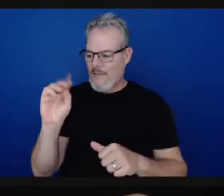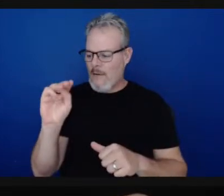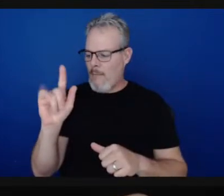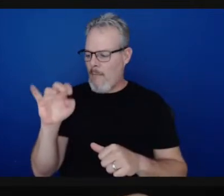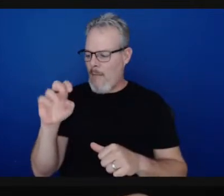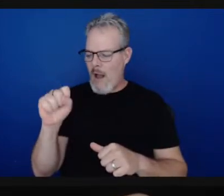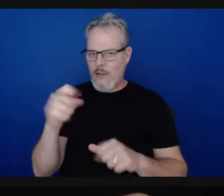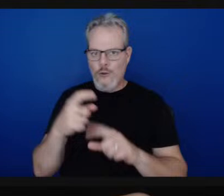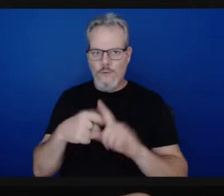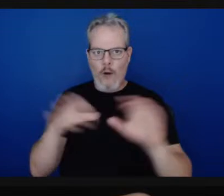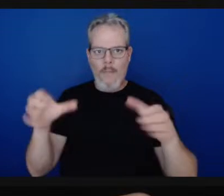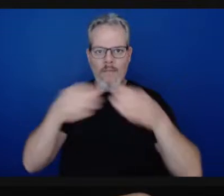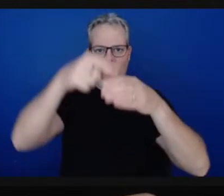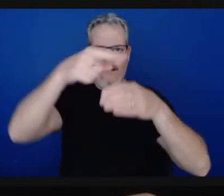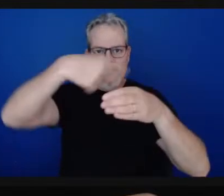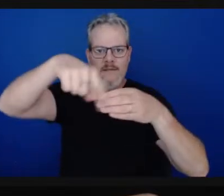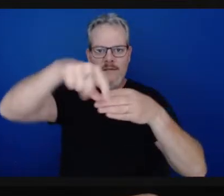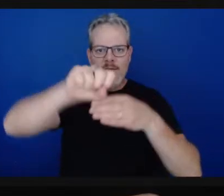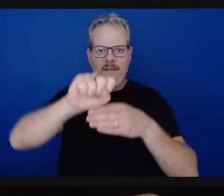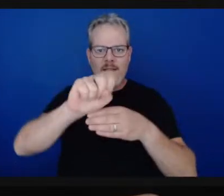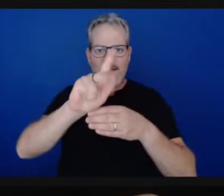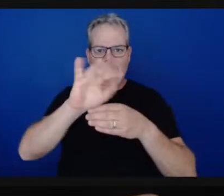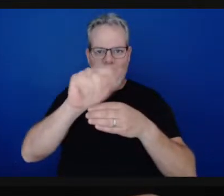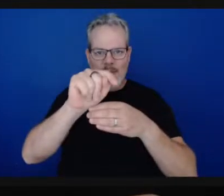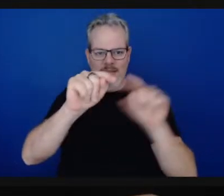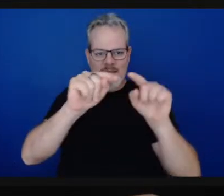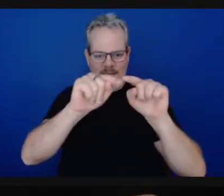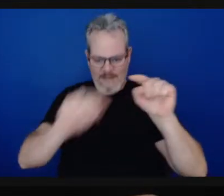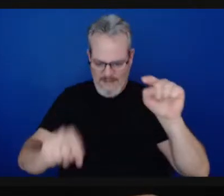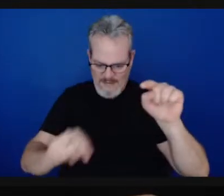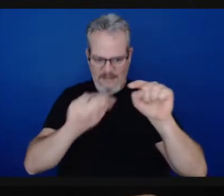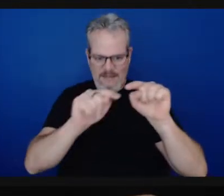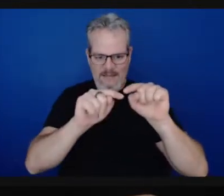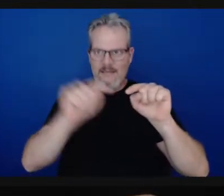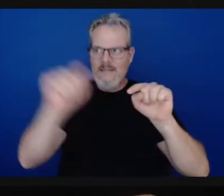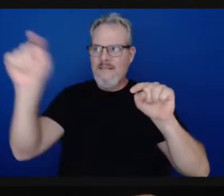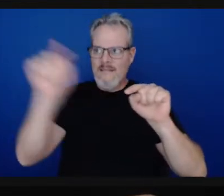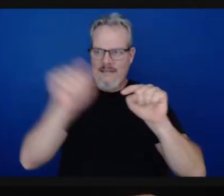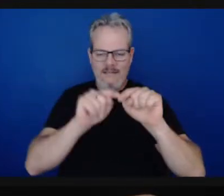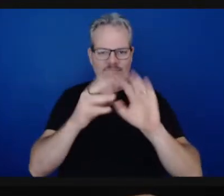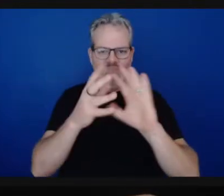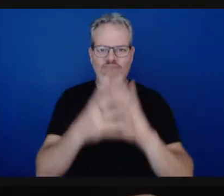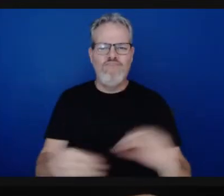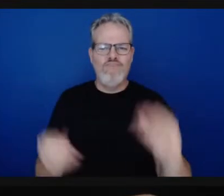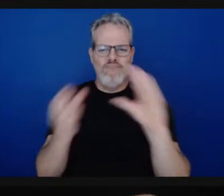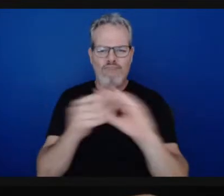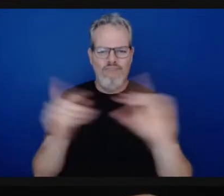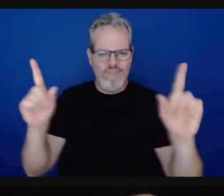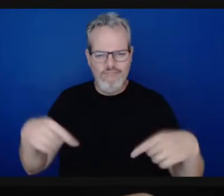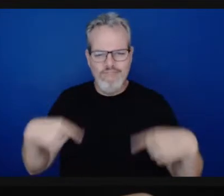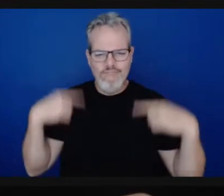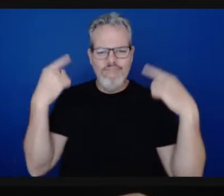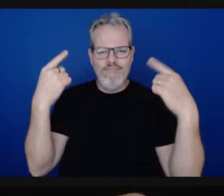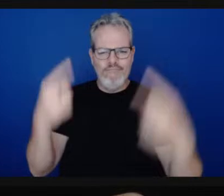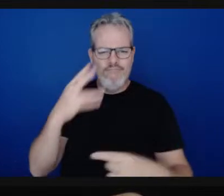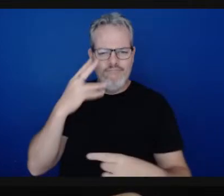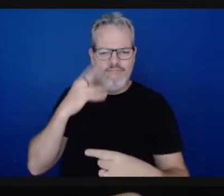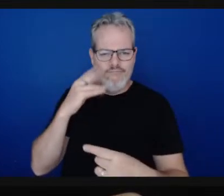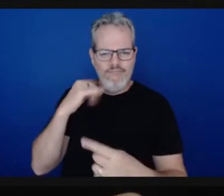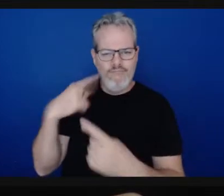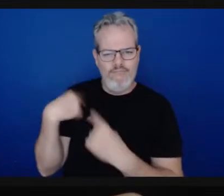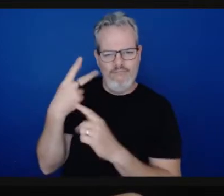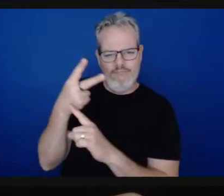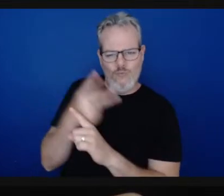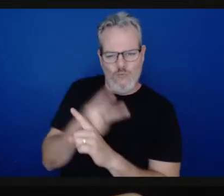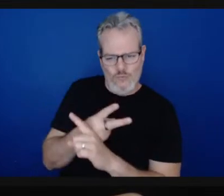beyond this. So it's the same story as we've seen for the last 2 months, with a few extra earthquakes.